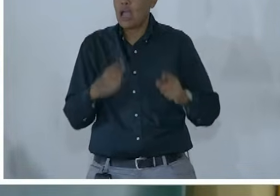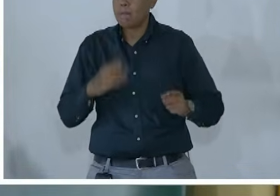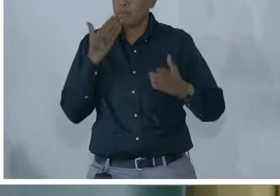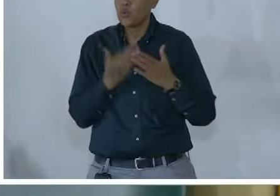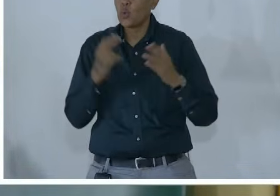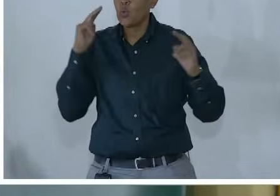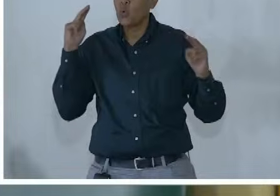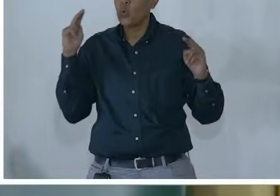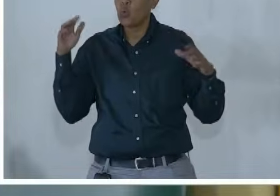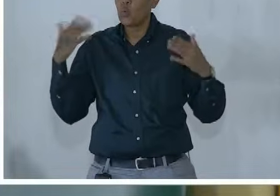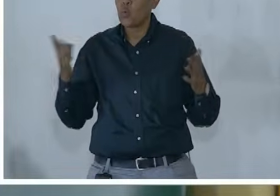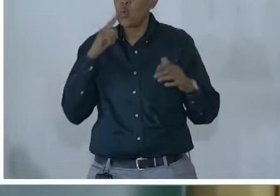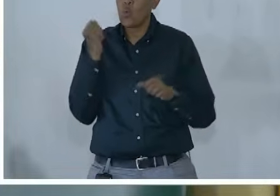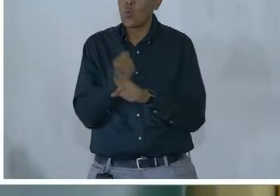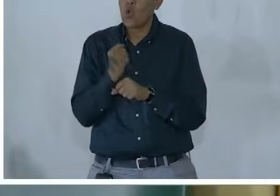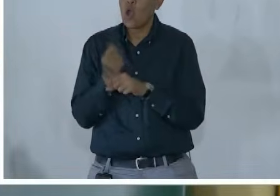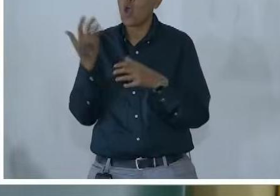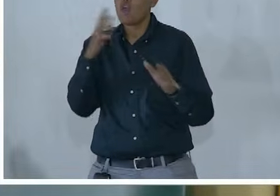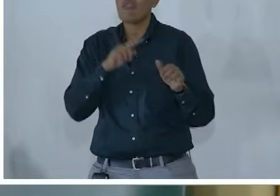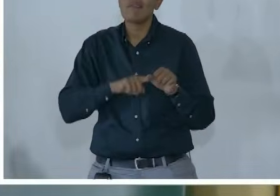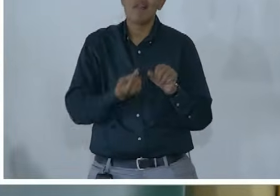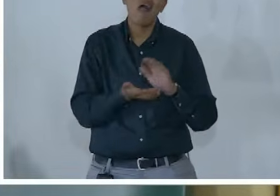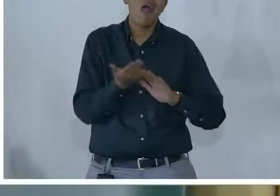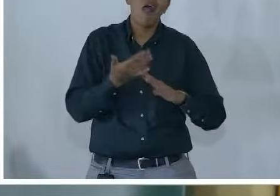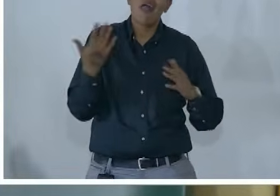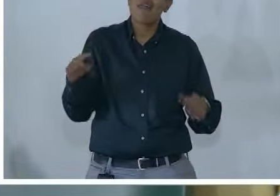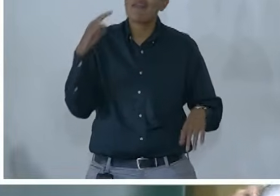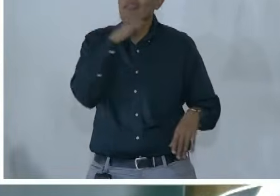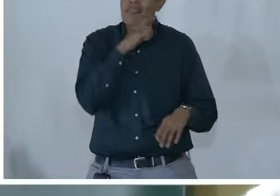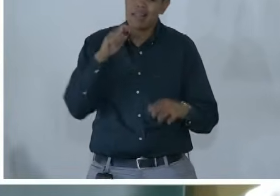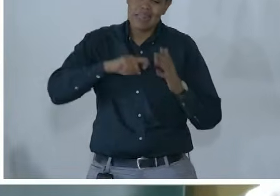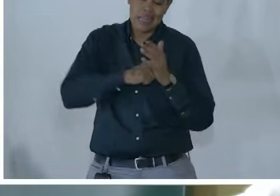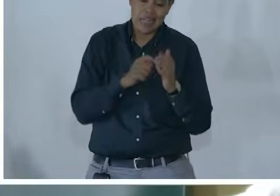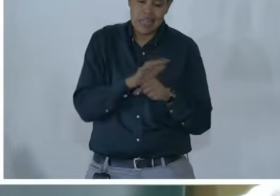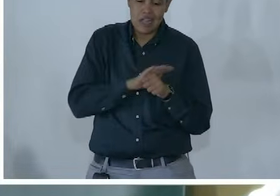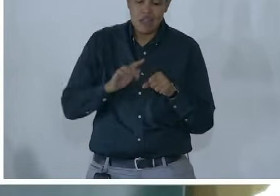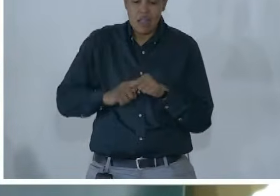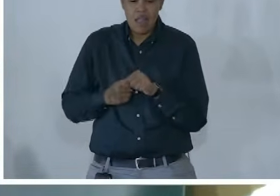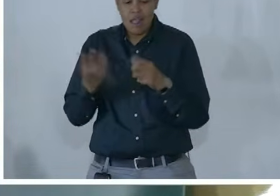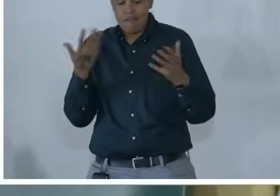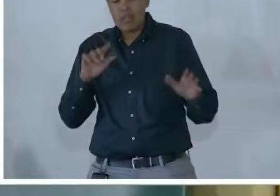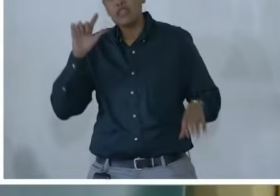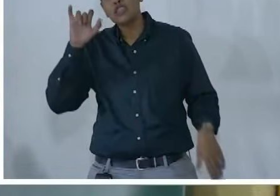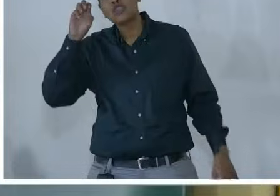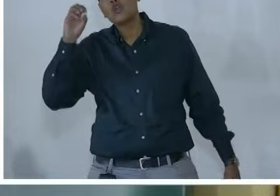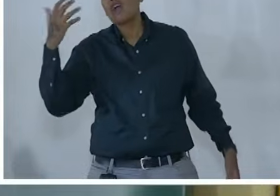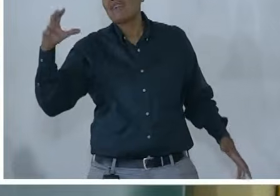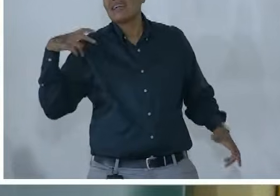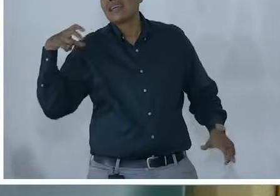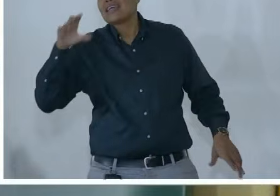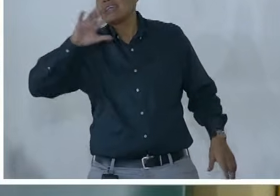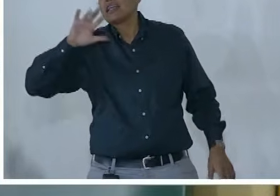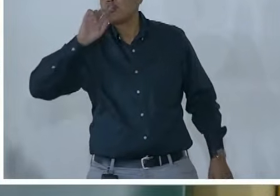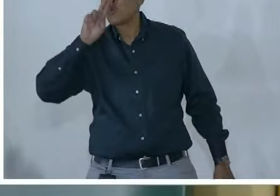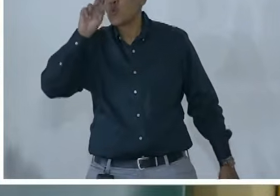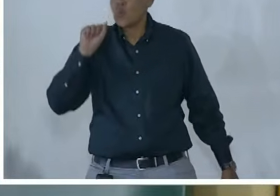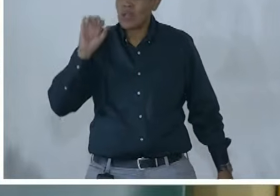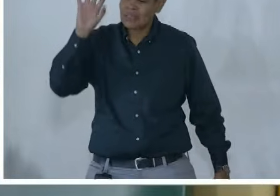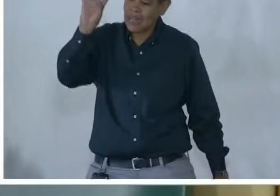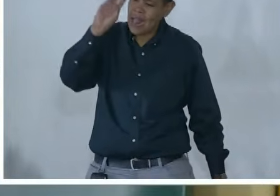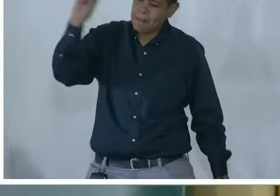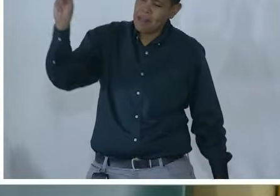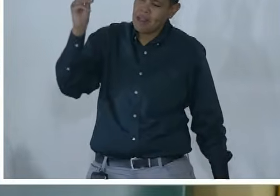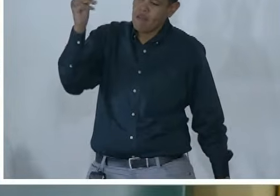news is work has already begun in key areas. JISTV has invested approximately US